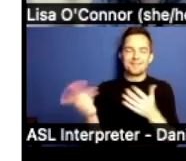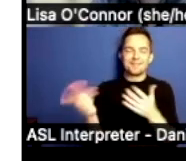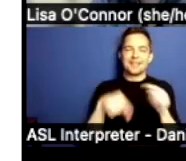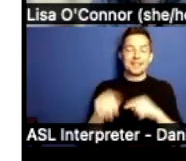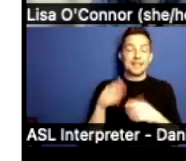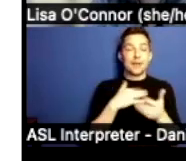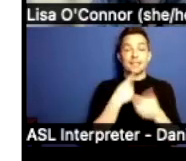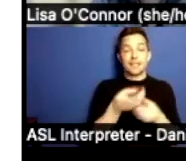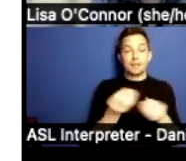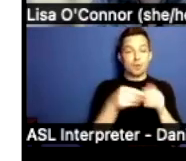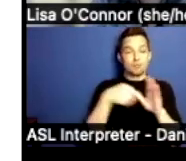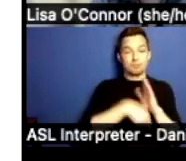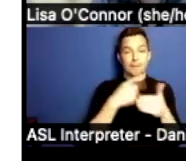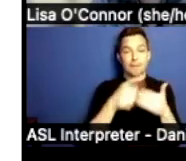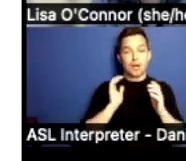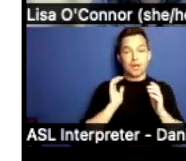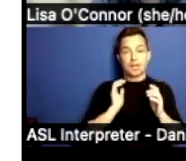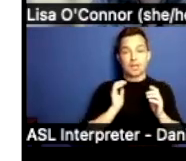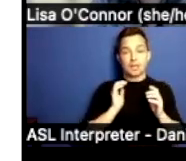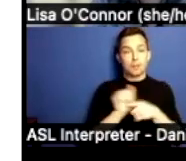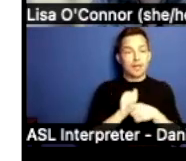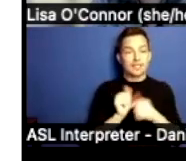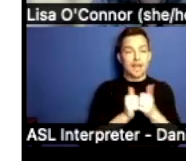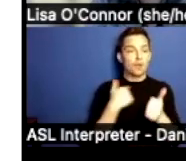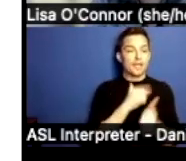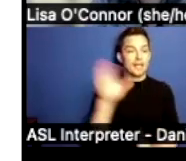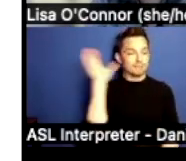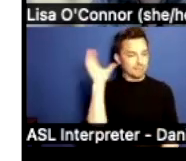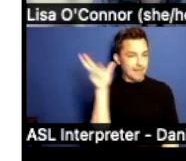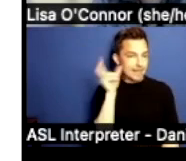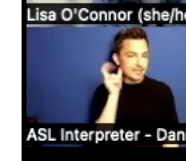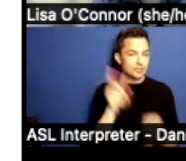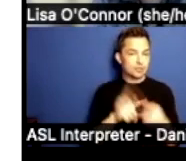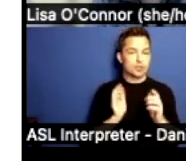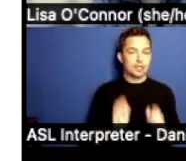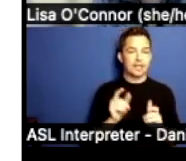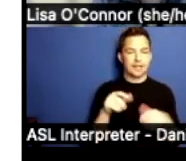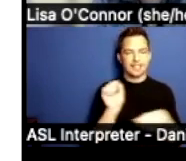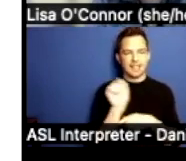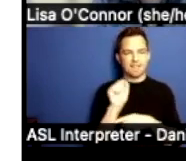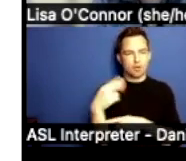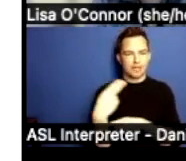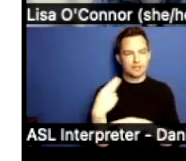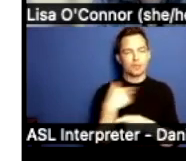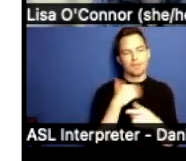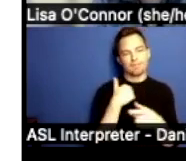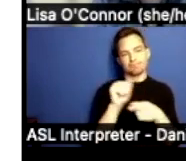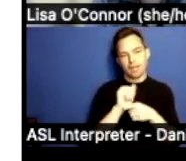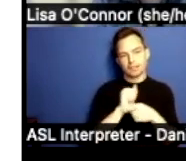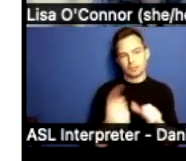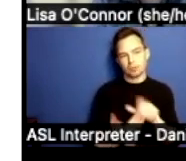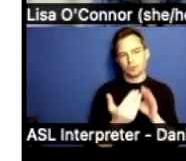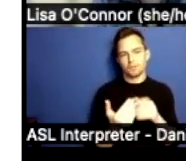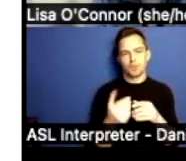bit about client-centered practice or how we listen to clients at Safe Horizon. We have a practice approach that we